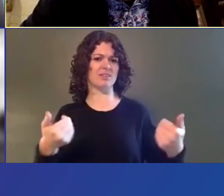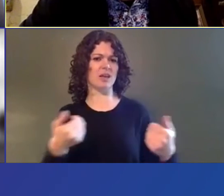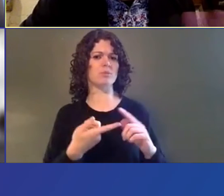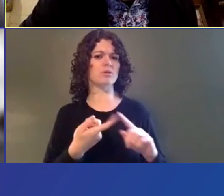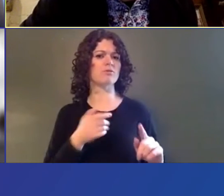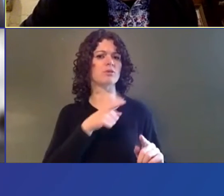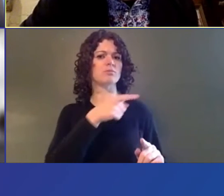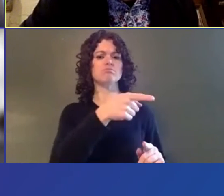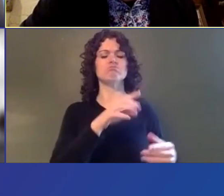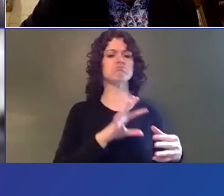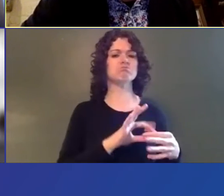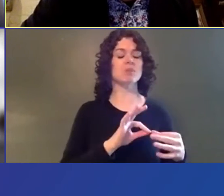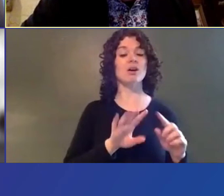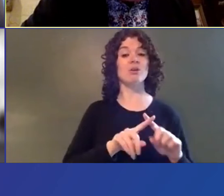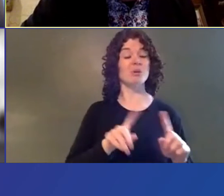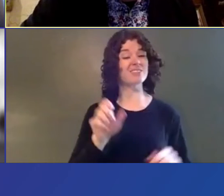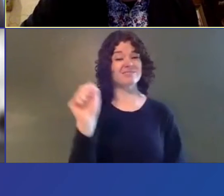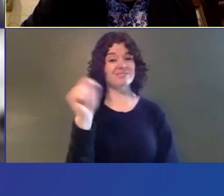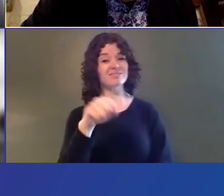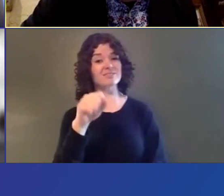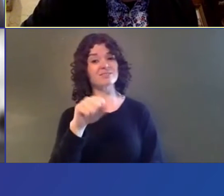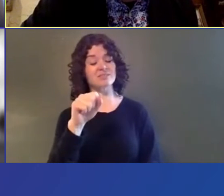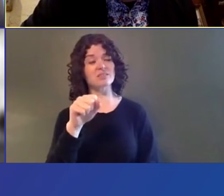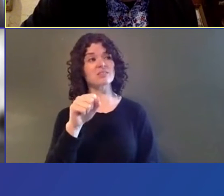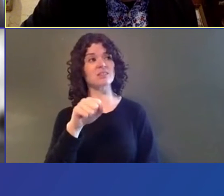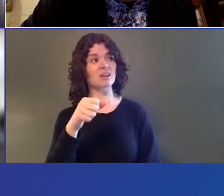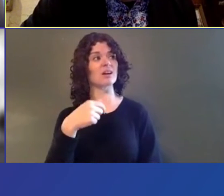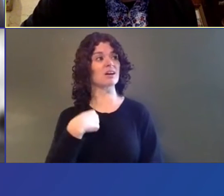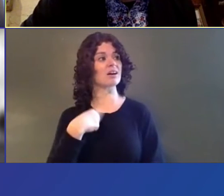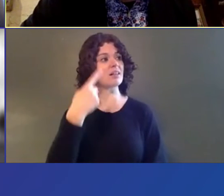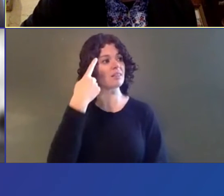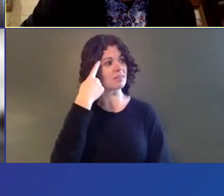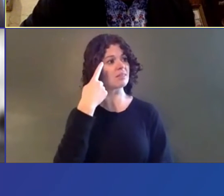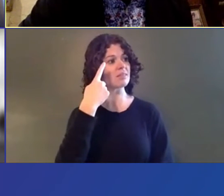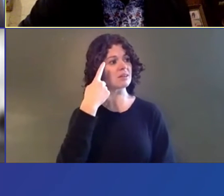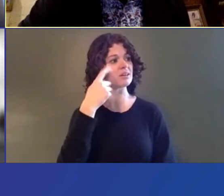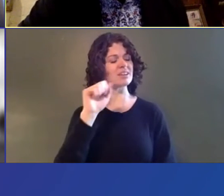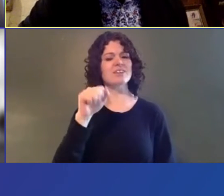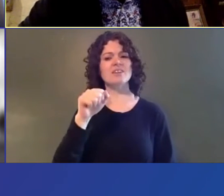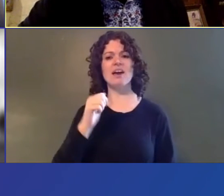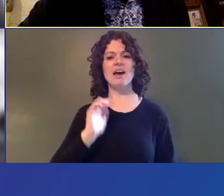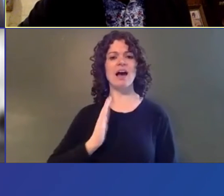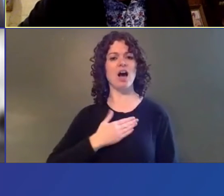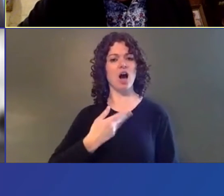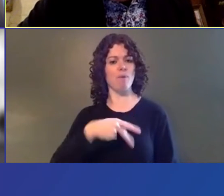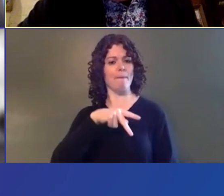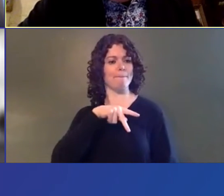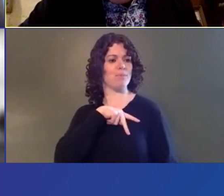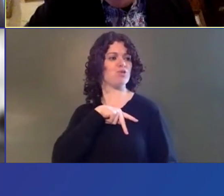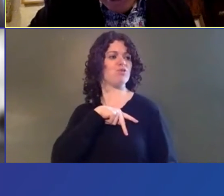yes. But no, you're right. We did try to leave our personal